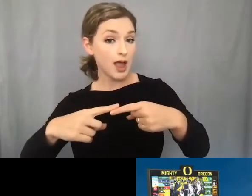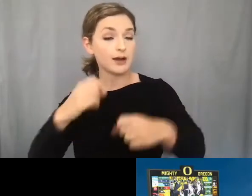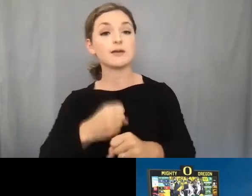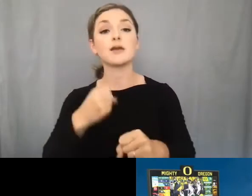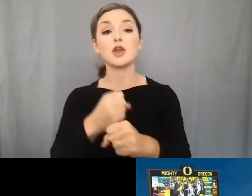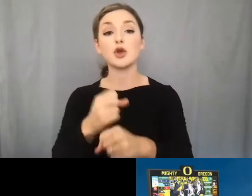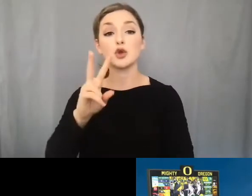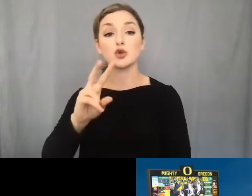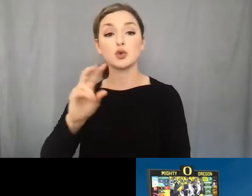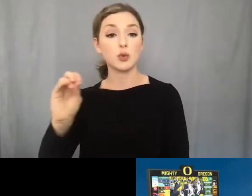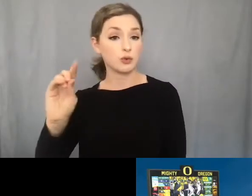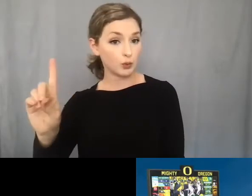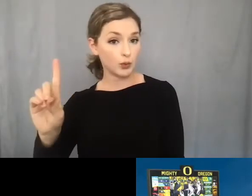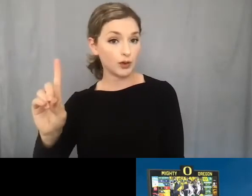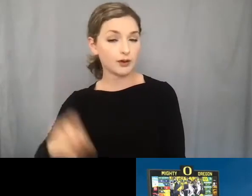from